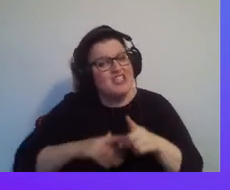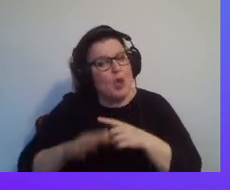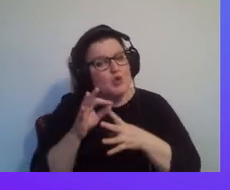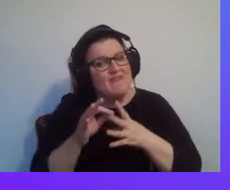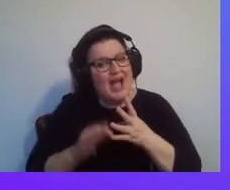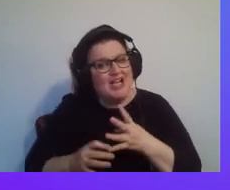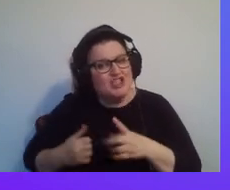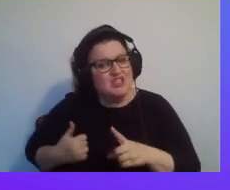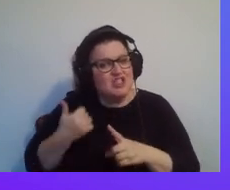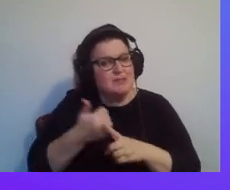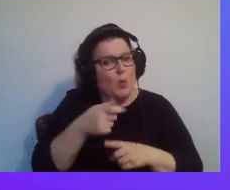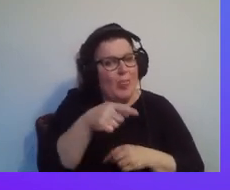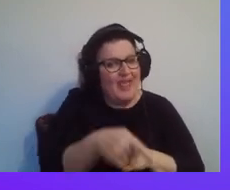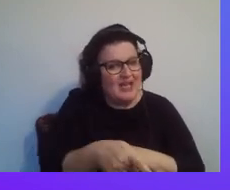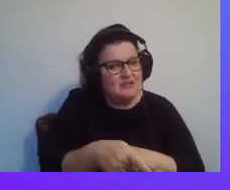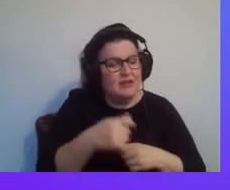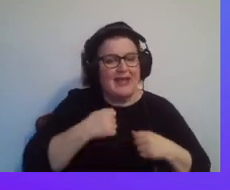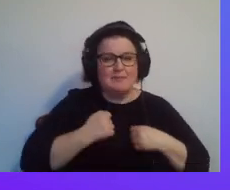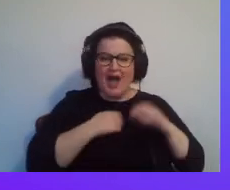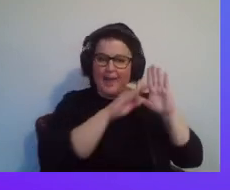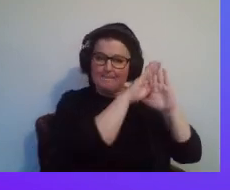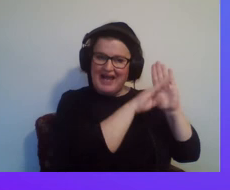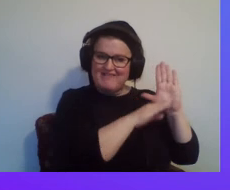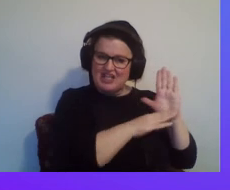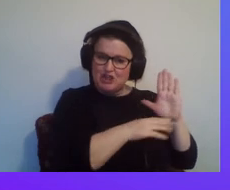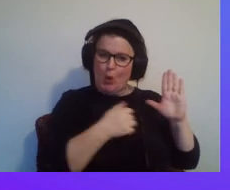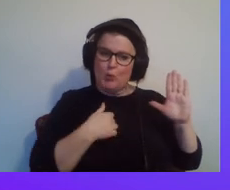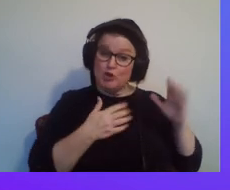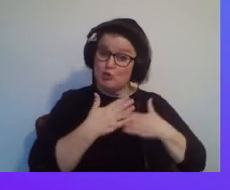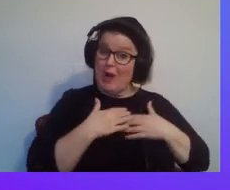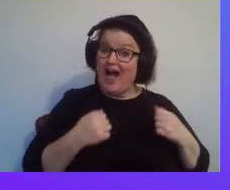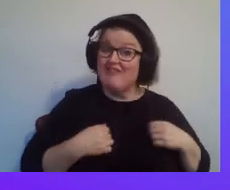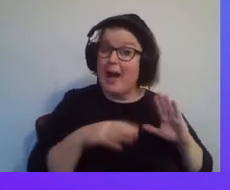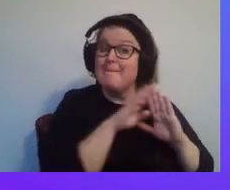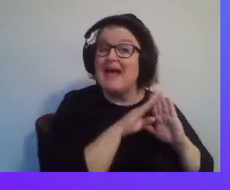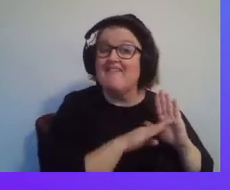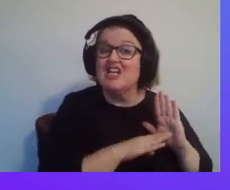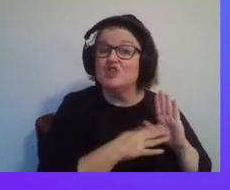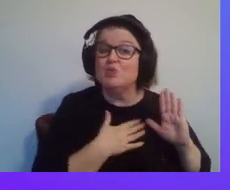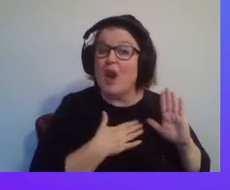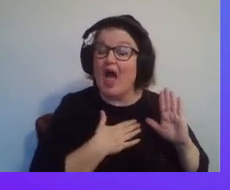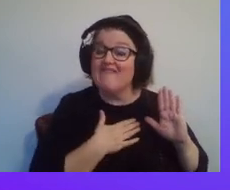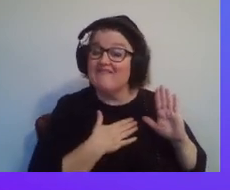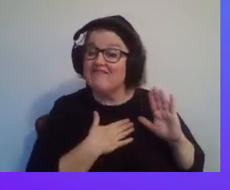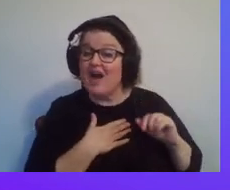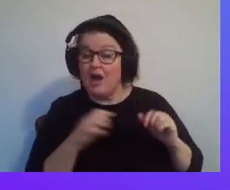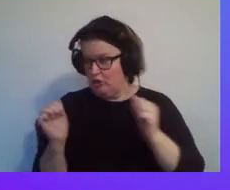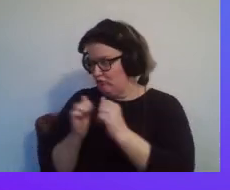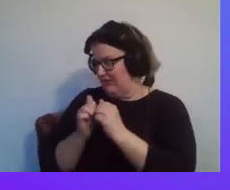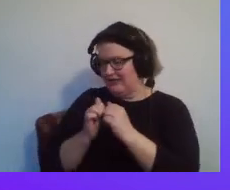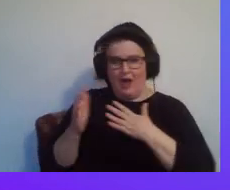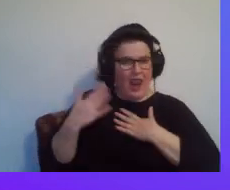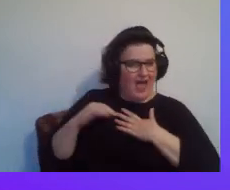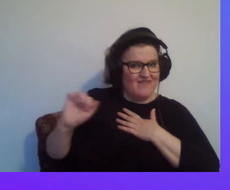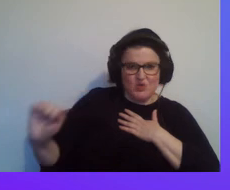that's my manifesto for now. Well, I love that. I love the manifesto because it's overarching. It's overarching. And you've got one vote